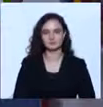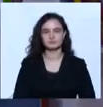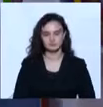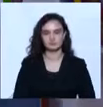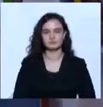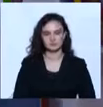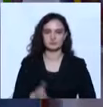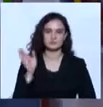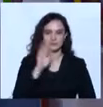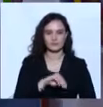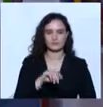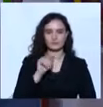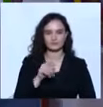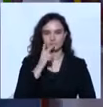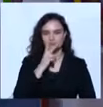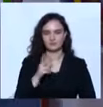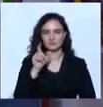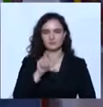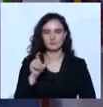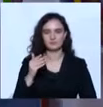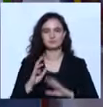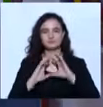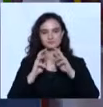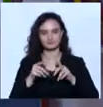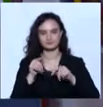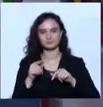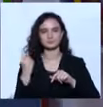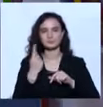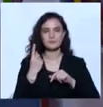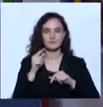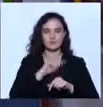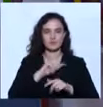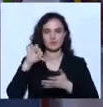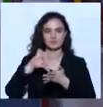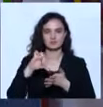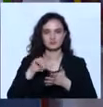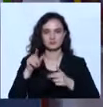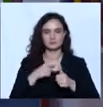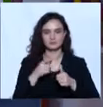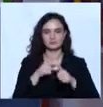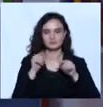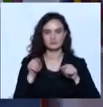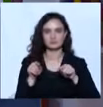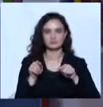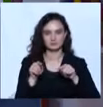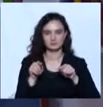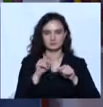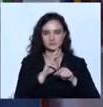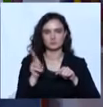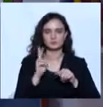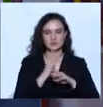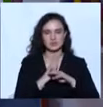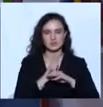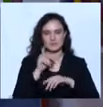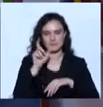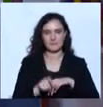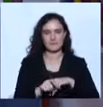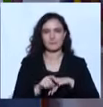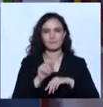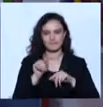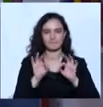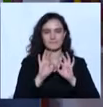now let's take a look at that human world with the first character that White Fang encounters who's a human, and that's